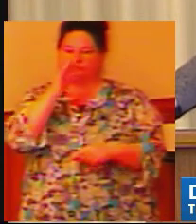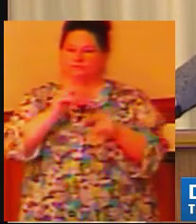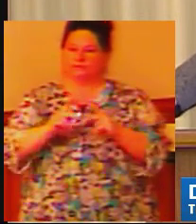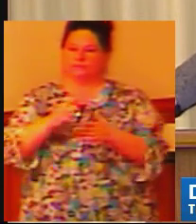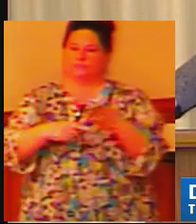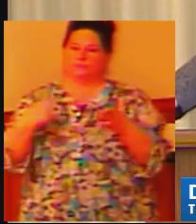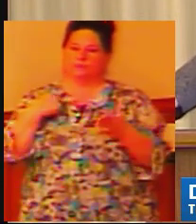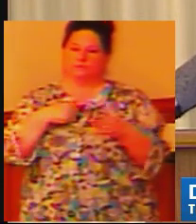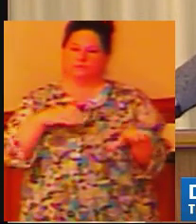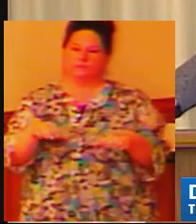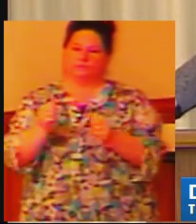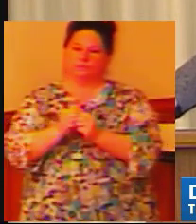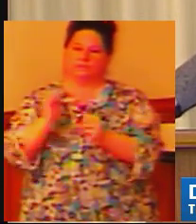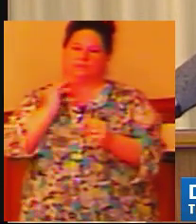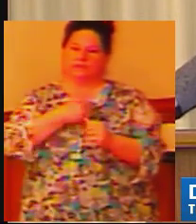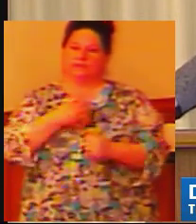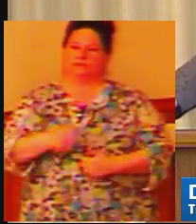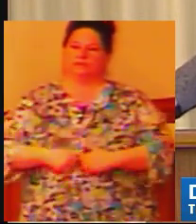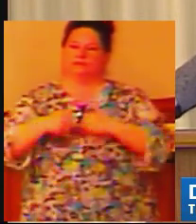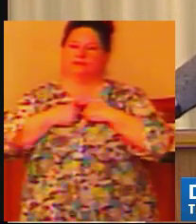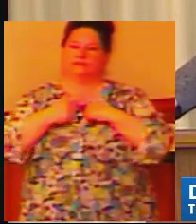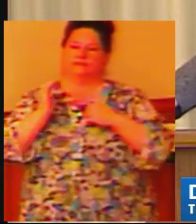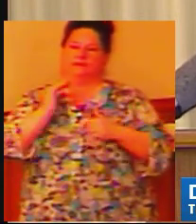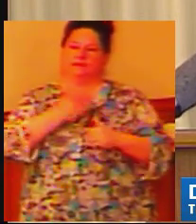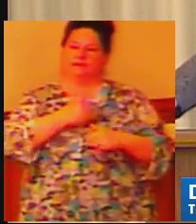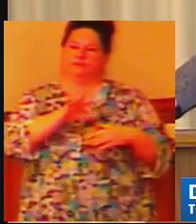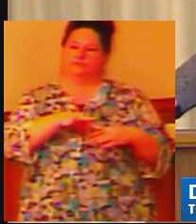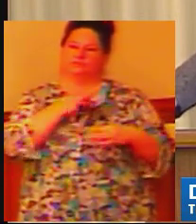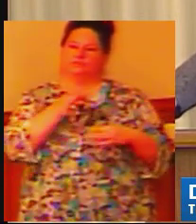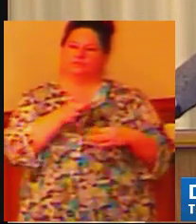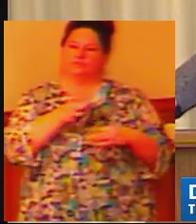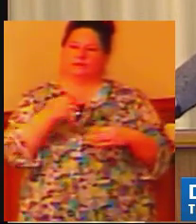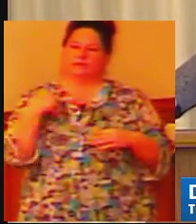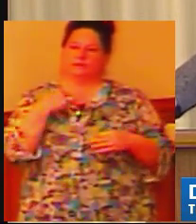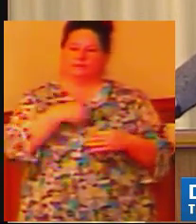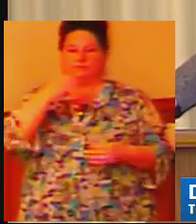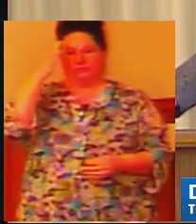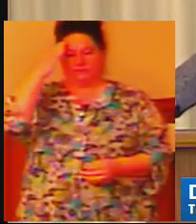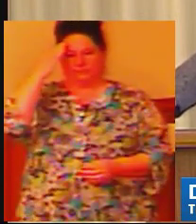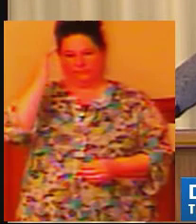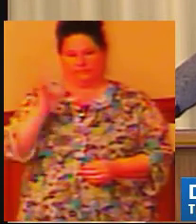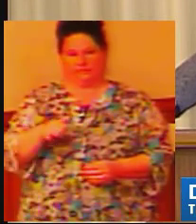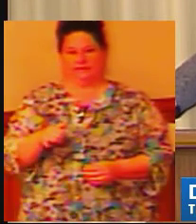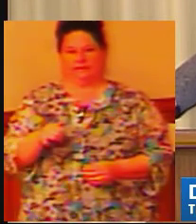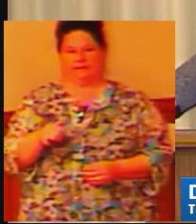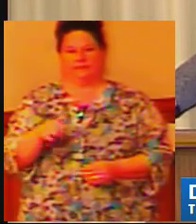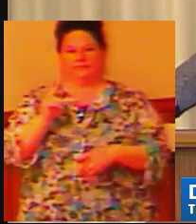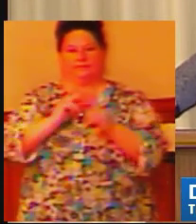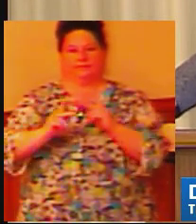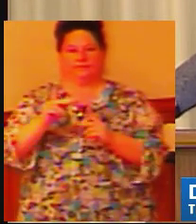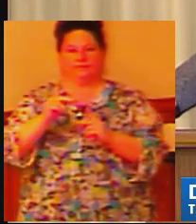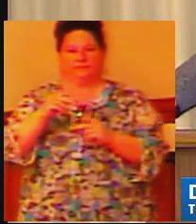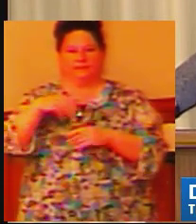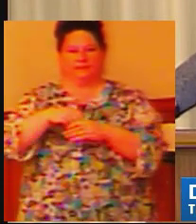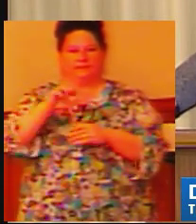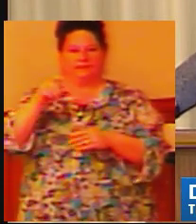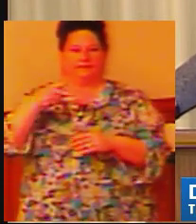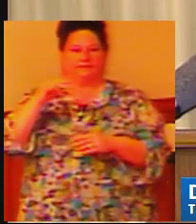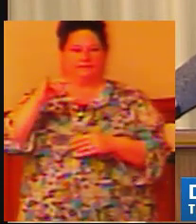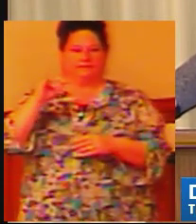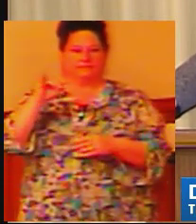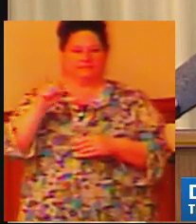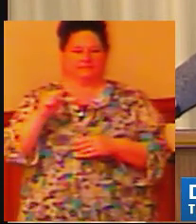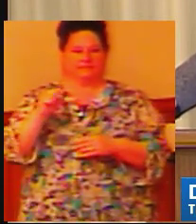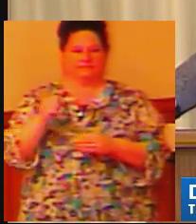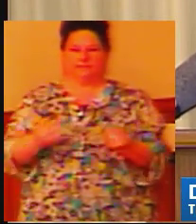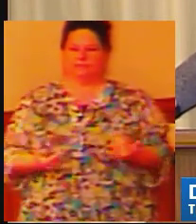going to do with our life and our soul. We also know that people in Ephesus